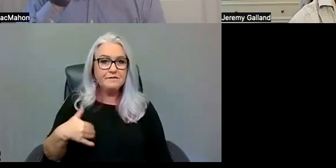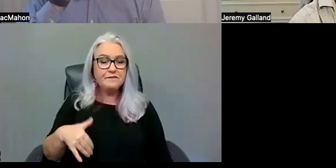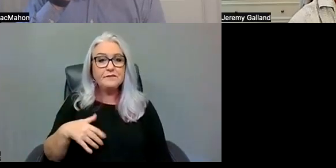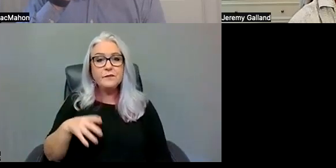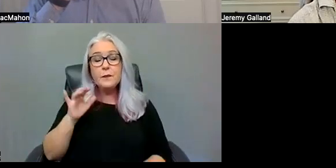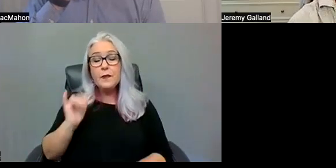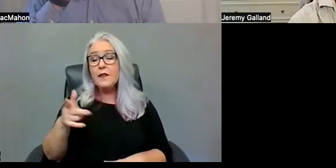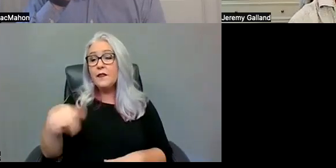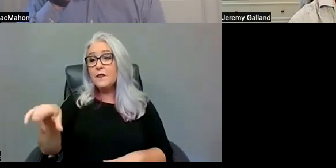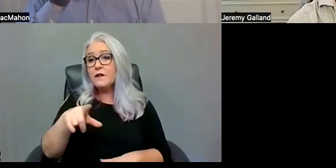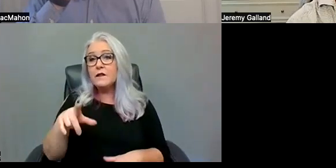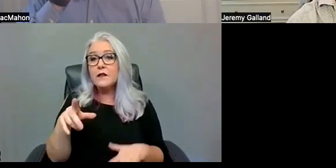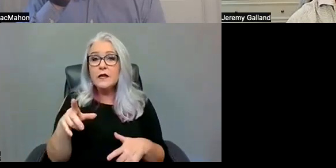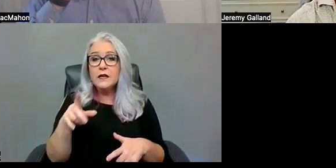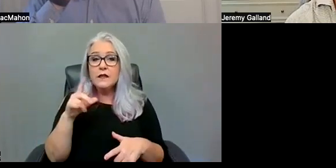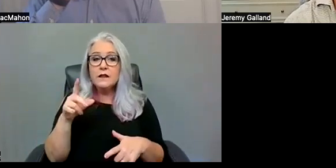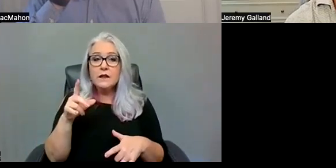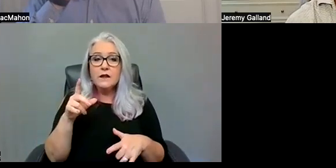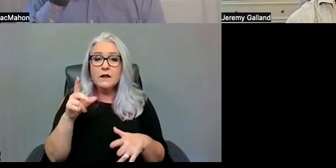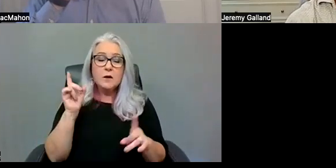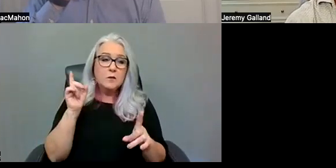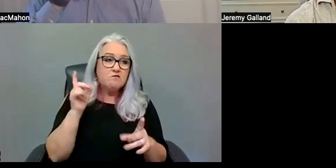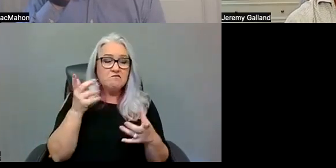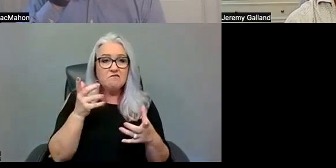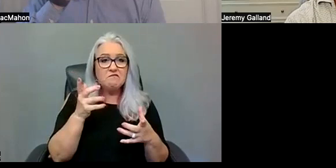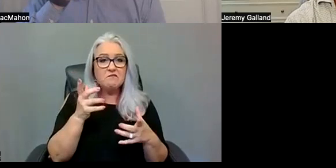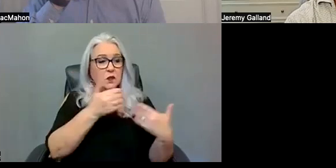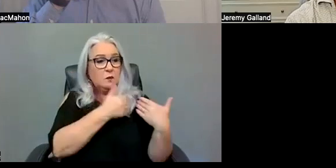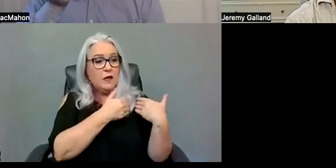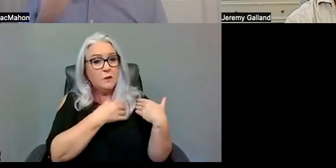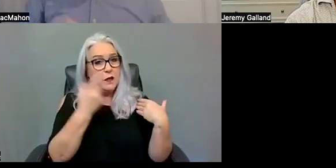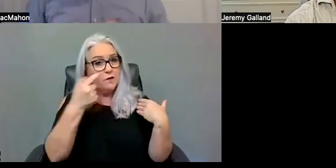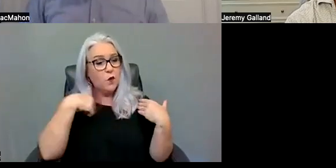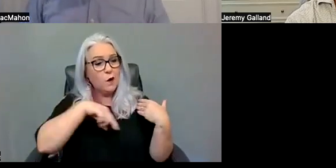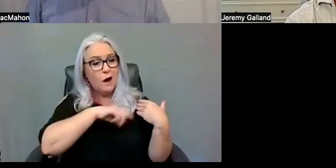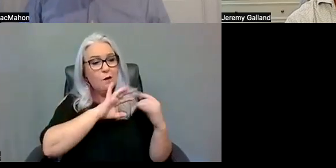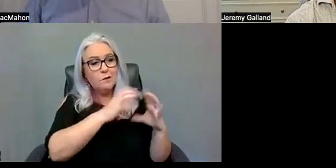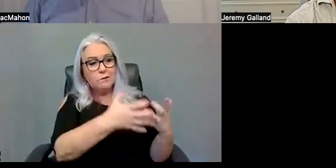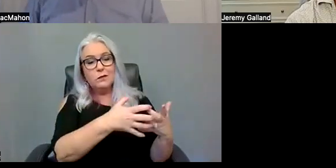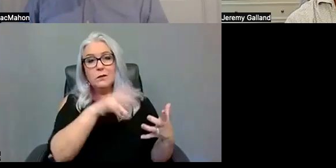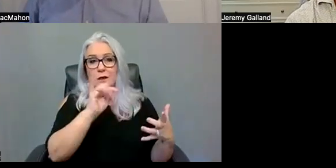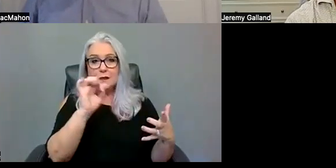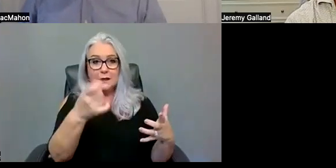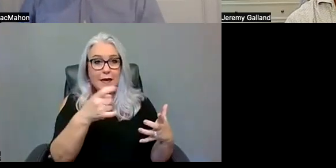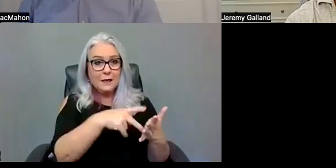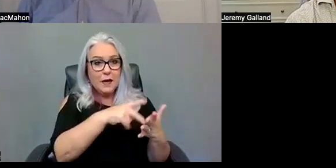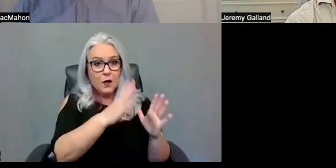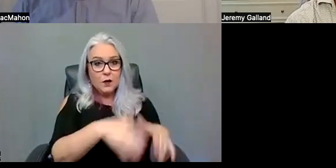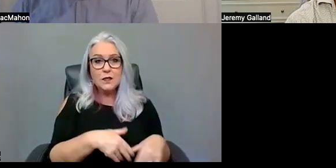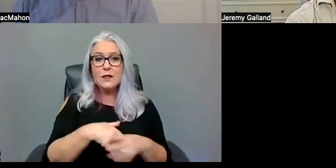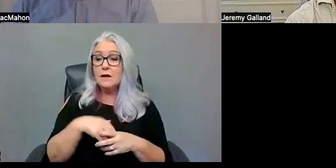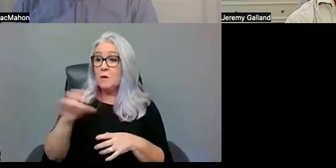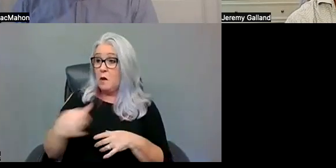would fall on taxpayers in our community. In other states, there is